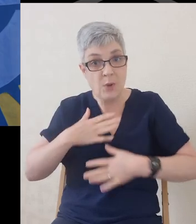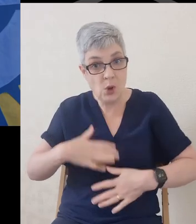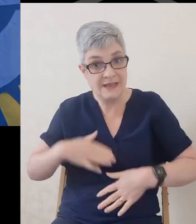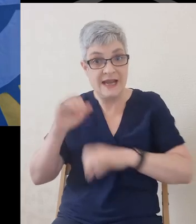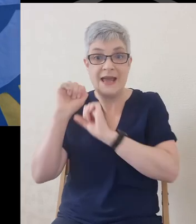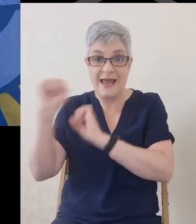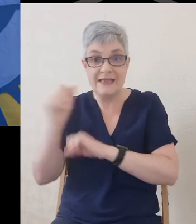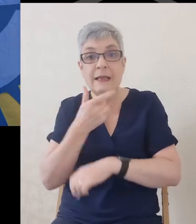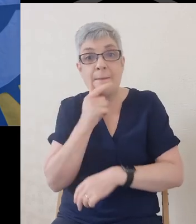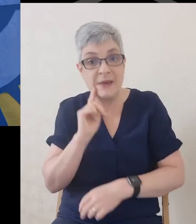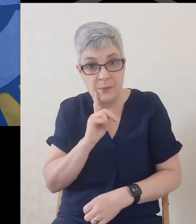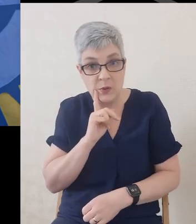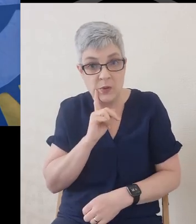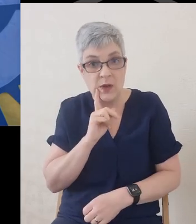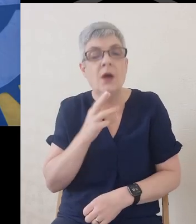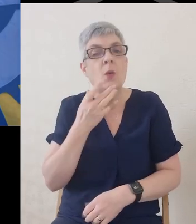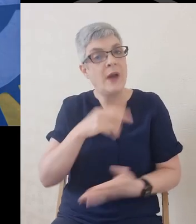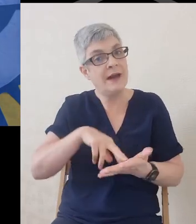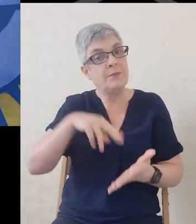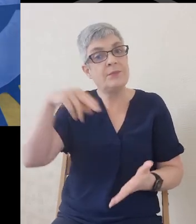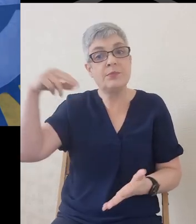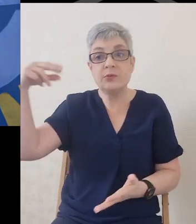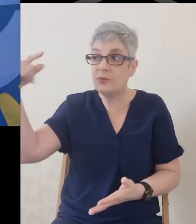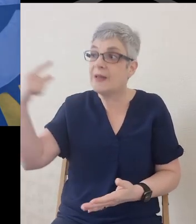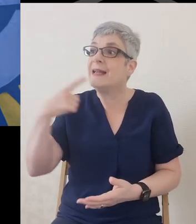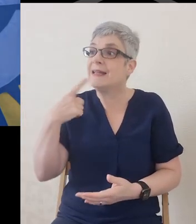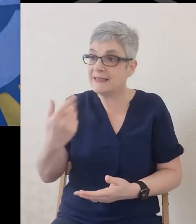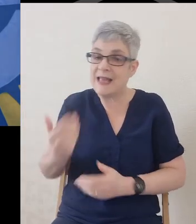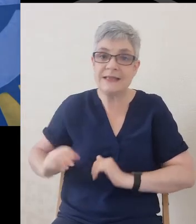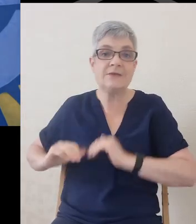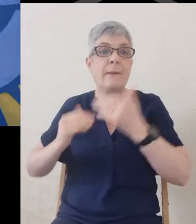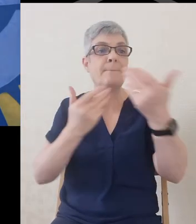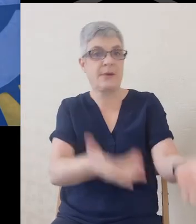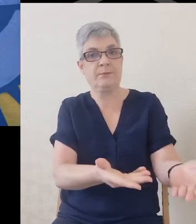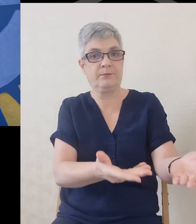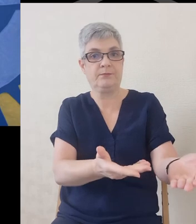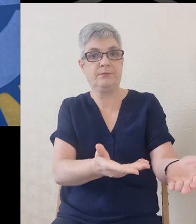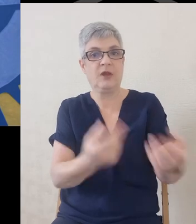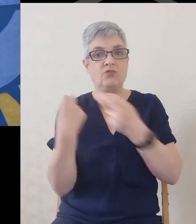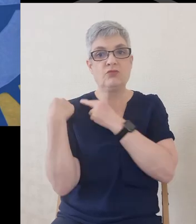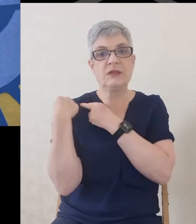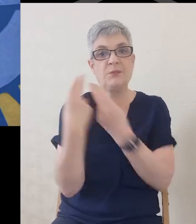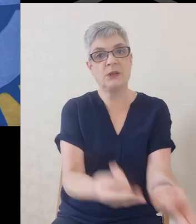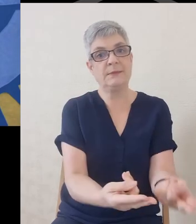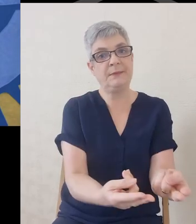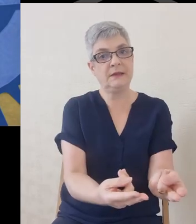people. As he takes his leave in the flesh, he says, over to you.